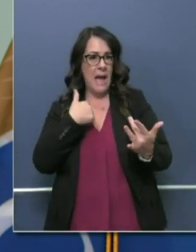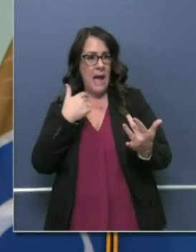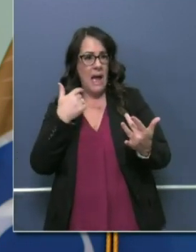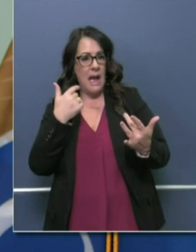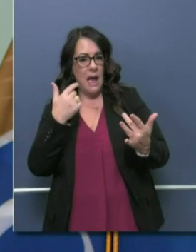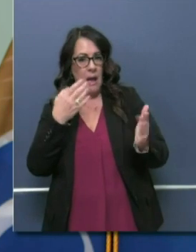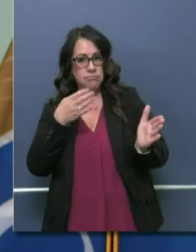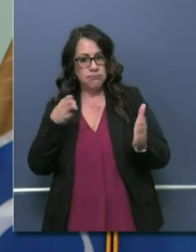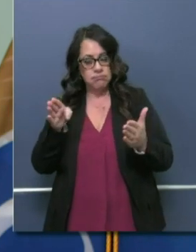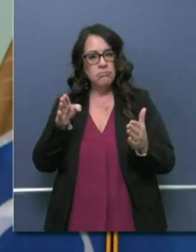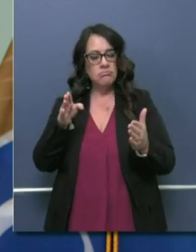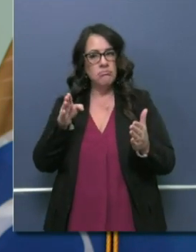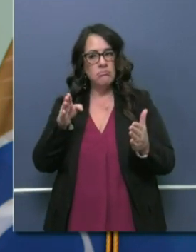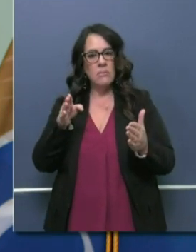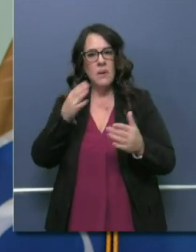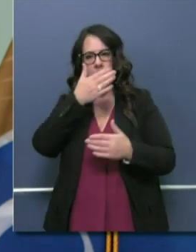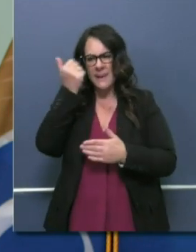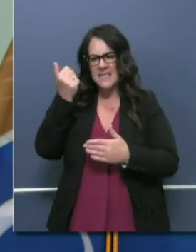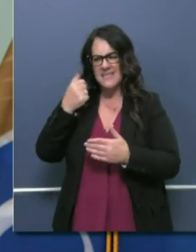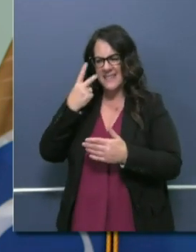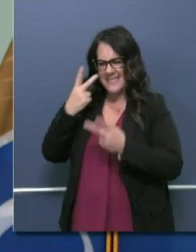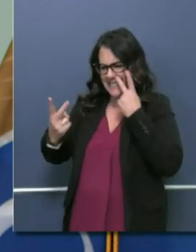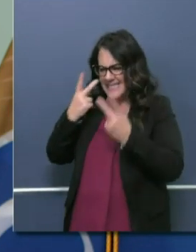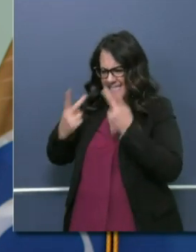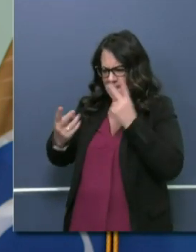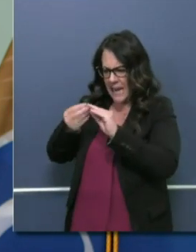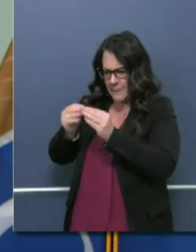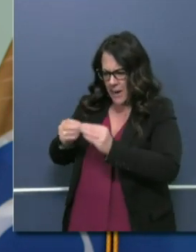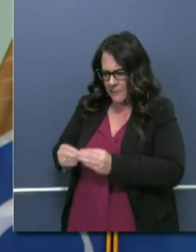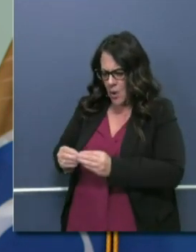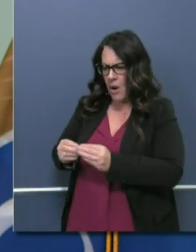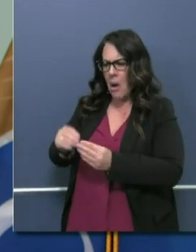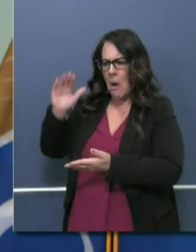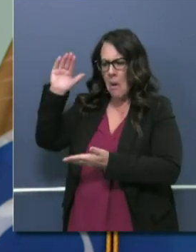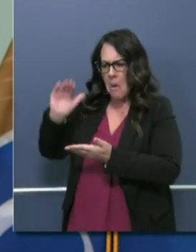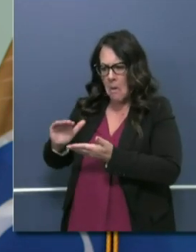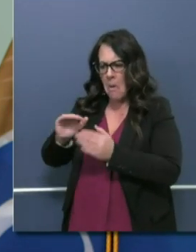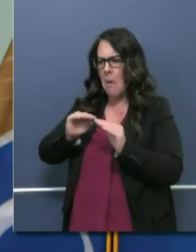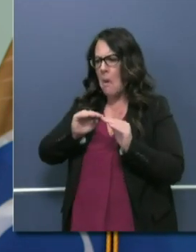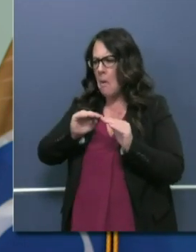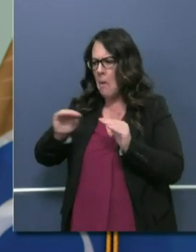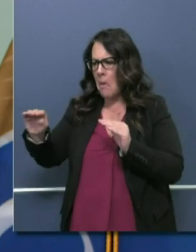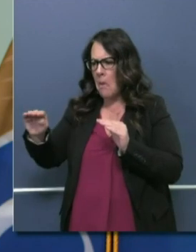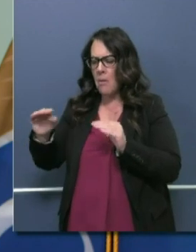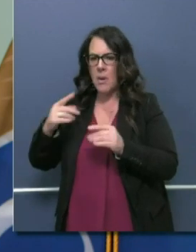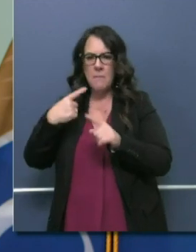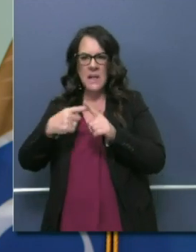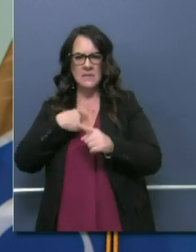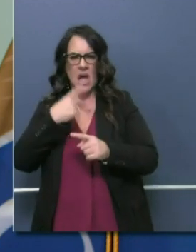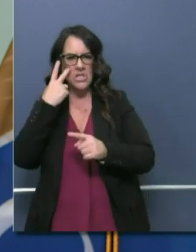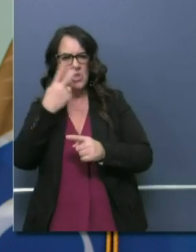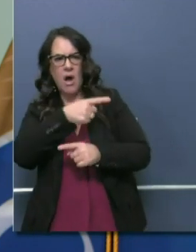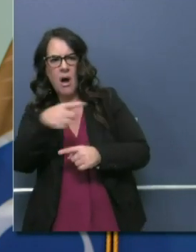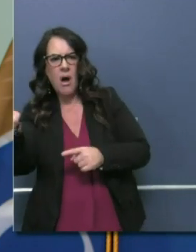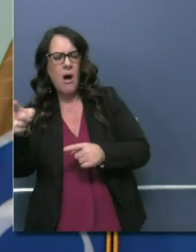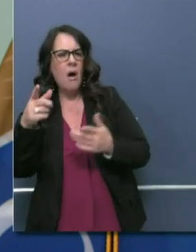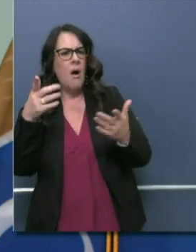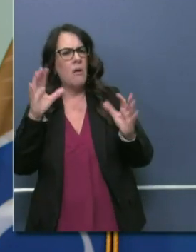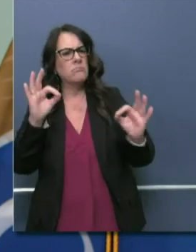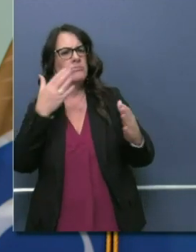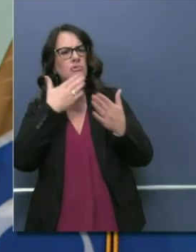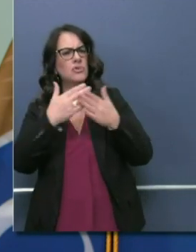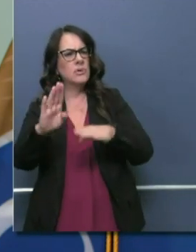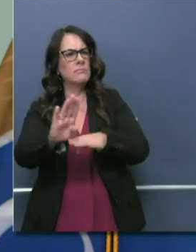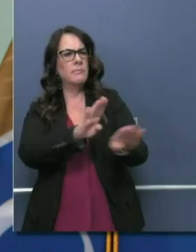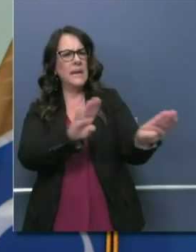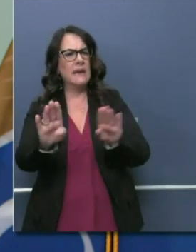happen. But we recognize as we begin to modify, behavior is modified and possible community spread may occur.